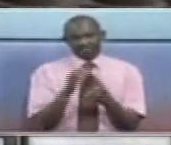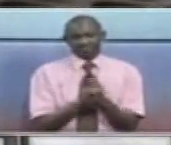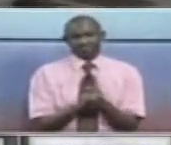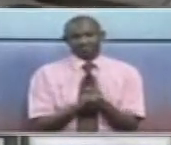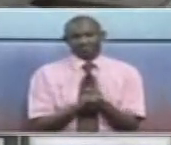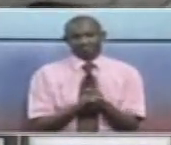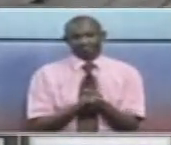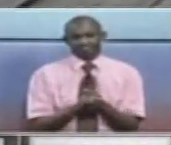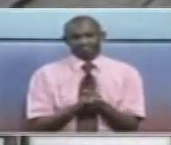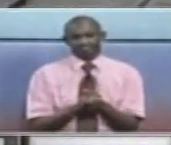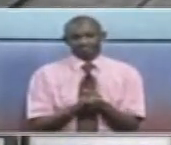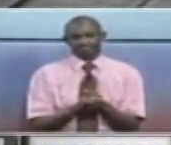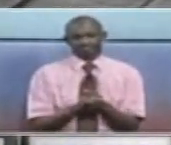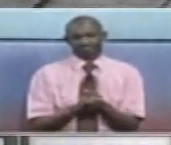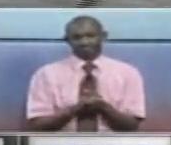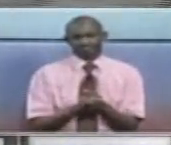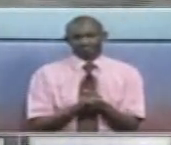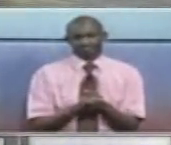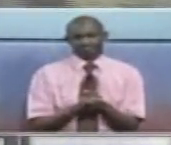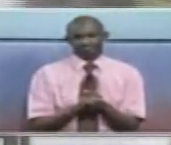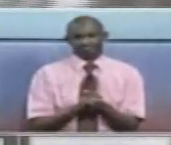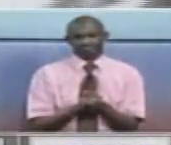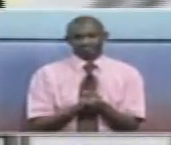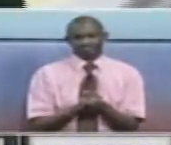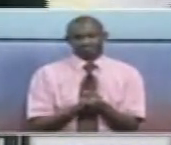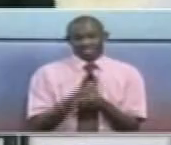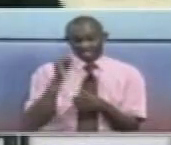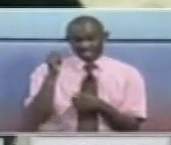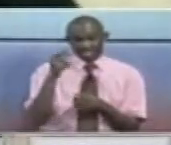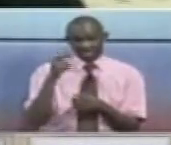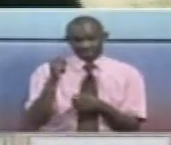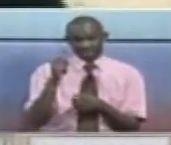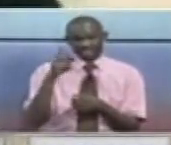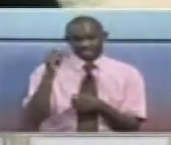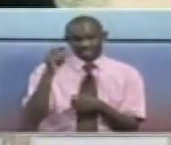Ian Wafula, KTN.